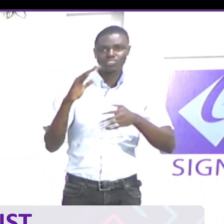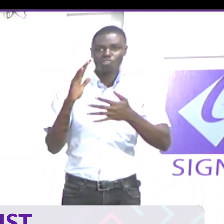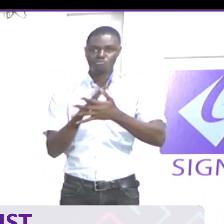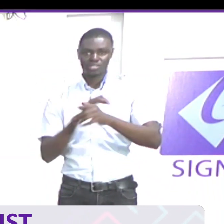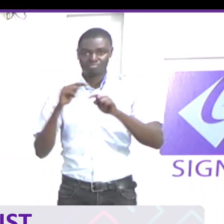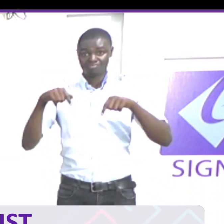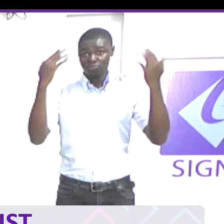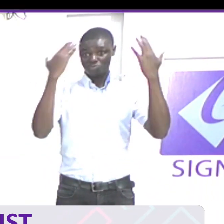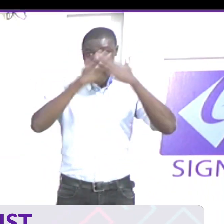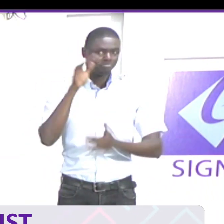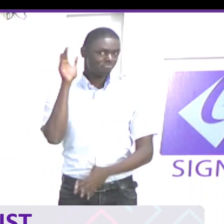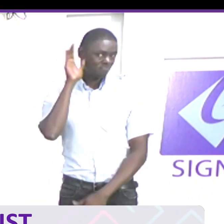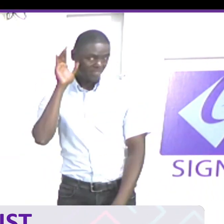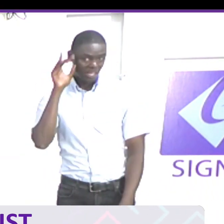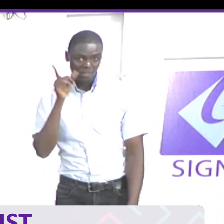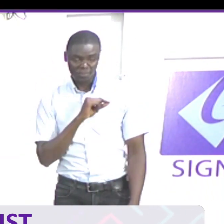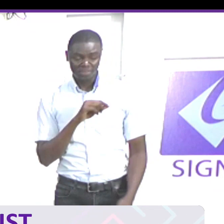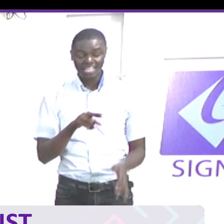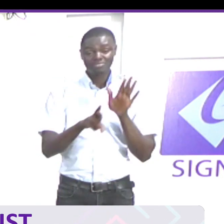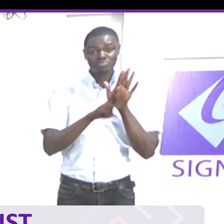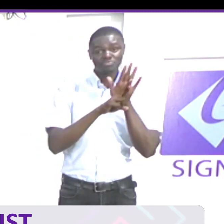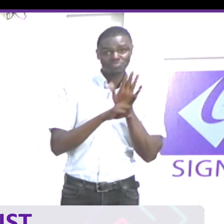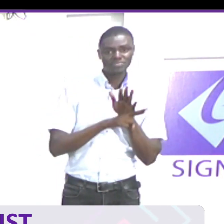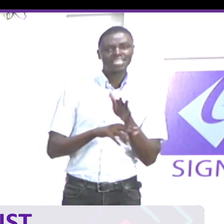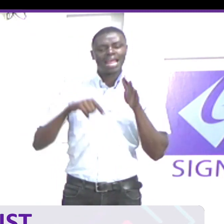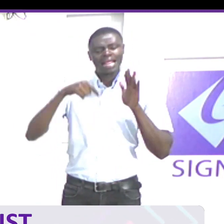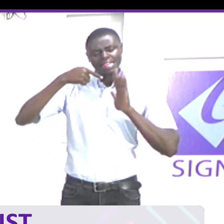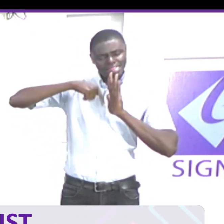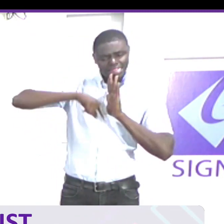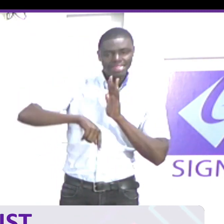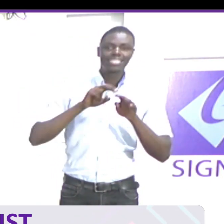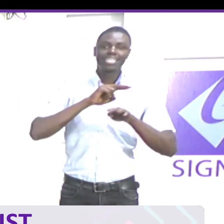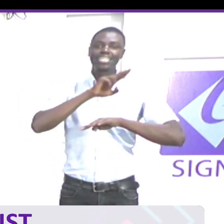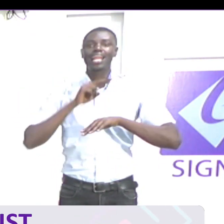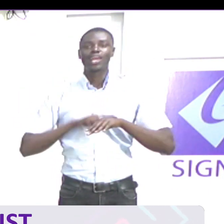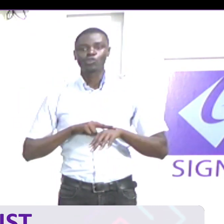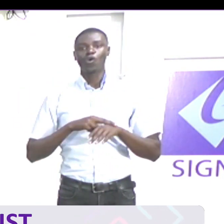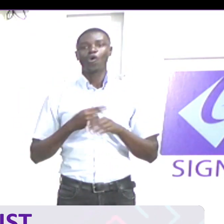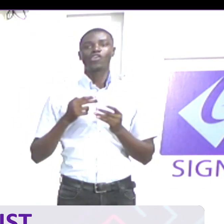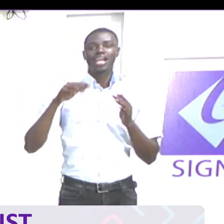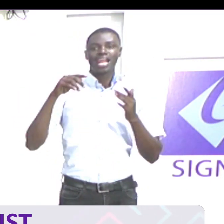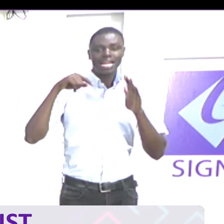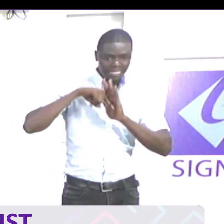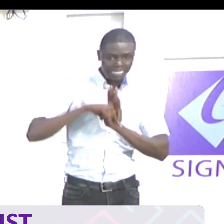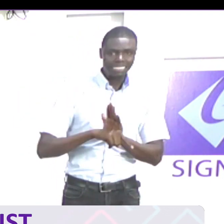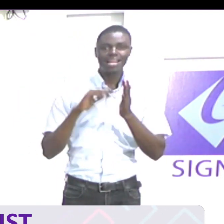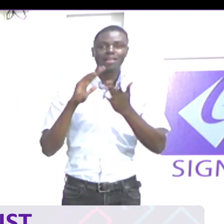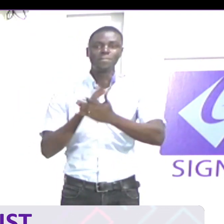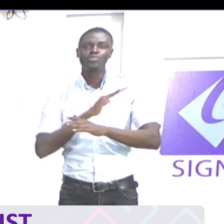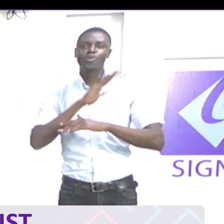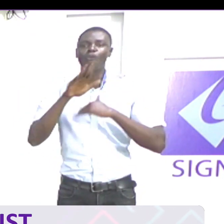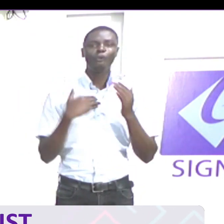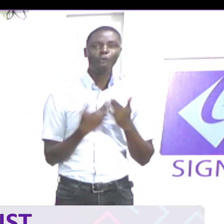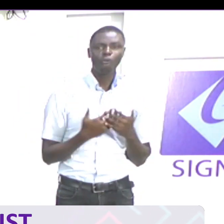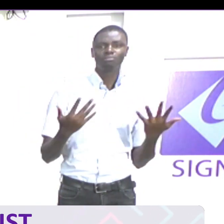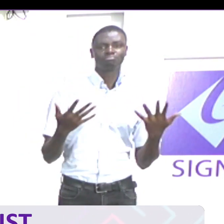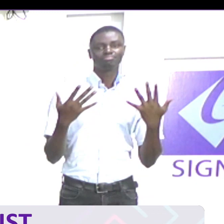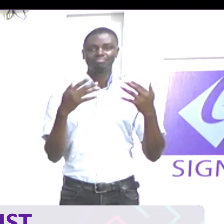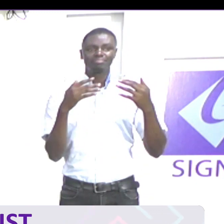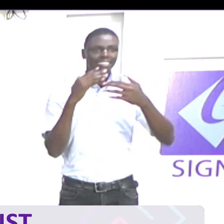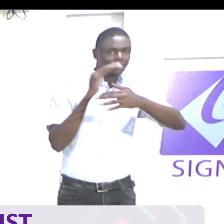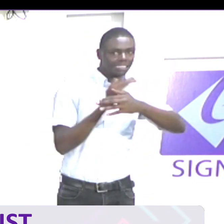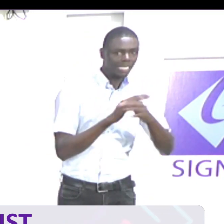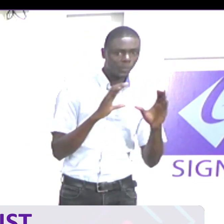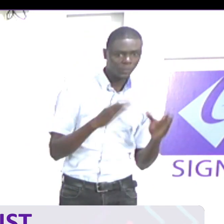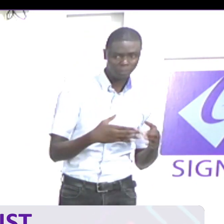of course, we just get a playlist, man. We are representing the drill nation, yani drill music. I'll see you. Oh, what a Brooklyn boys.